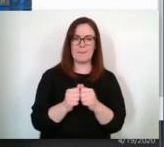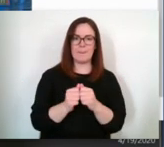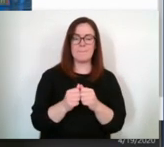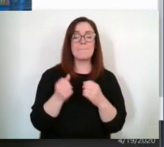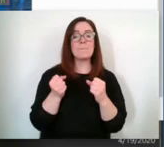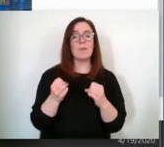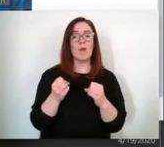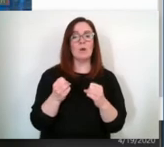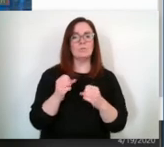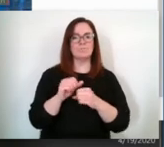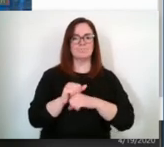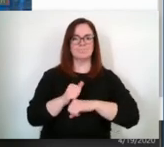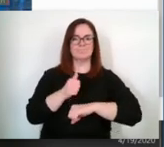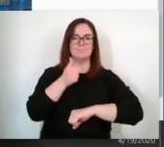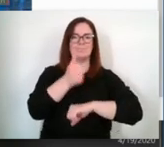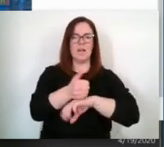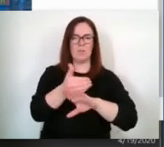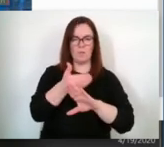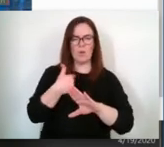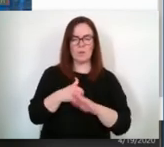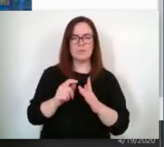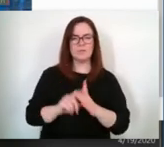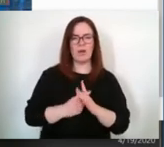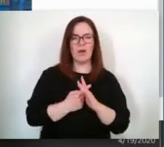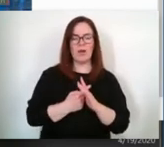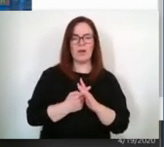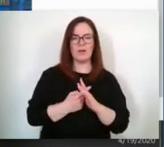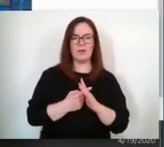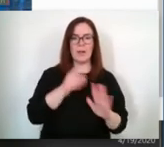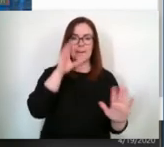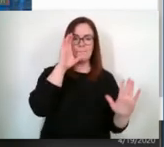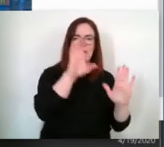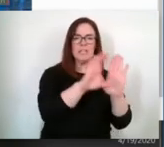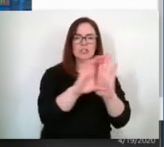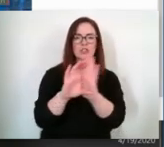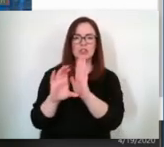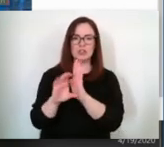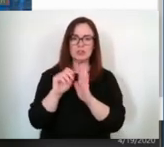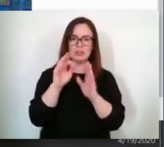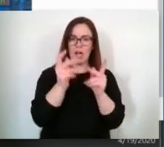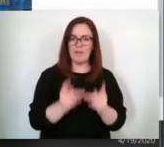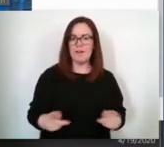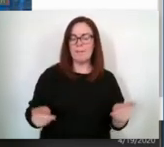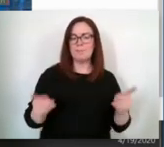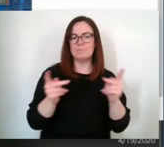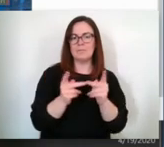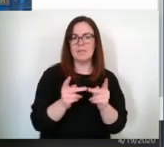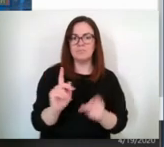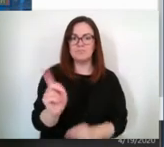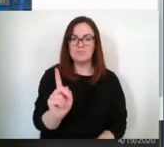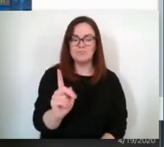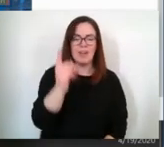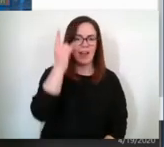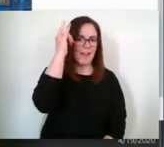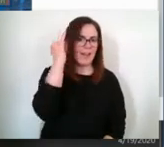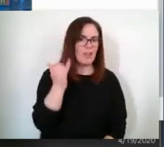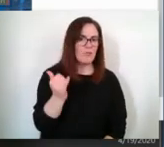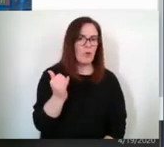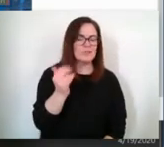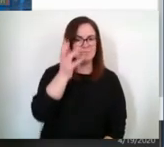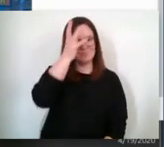So just to preface this, these are pictures of a place in California, and there's a gentleman who